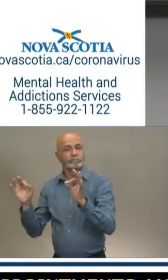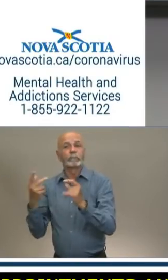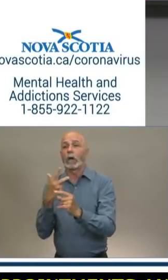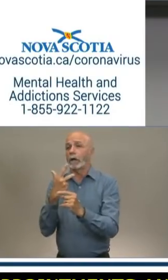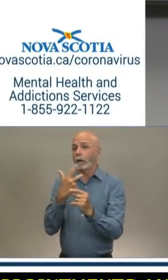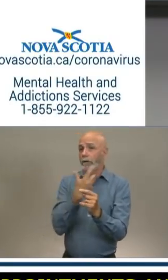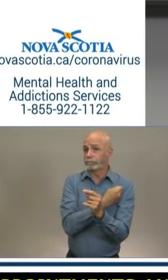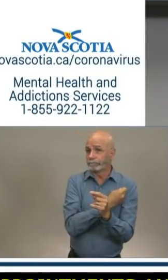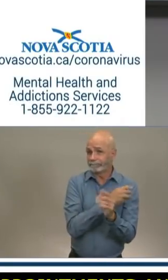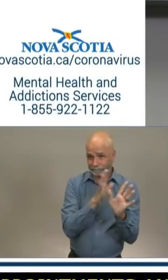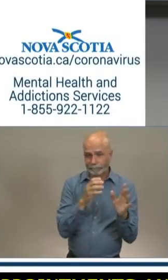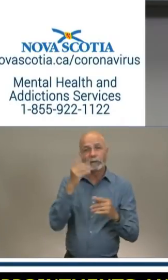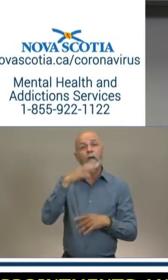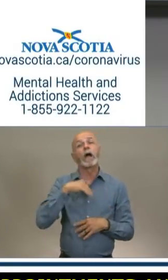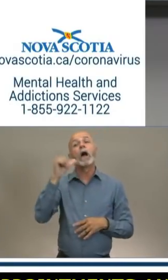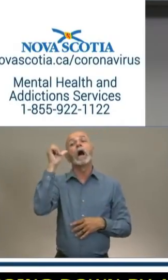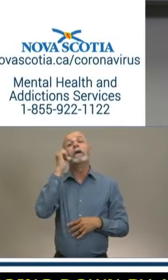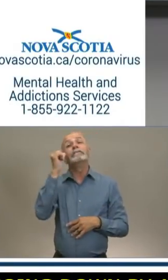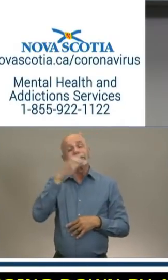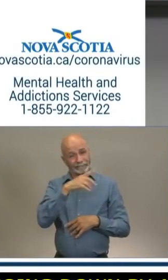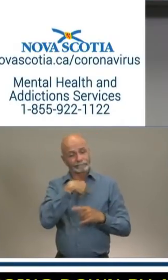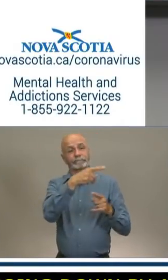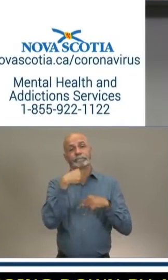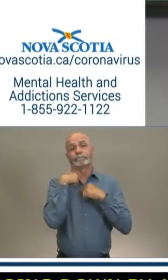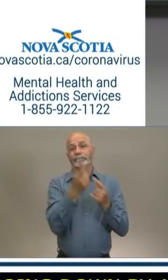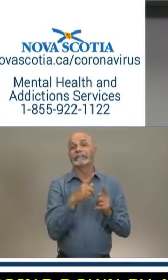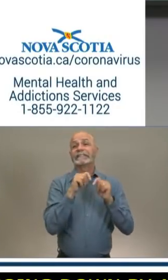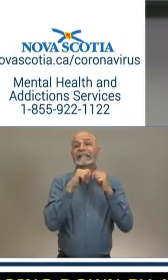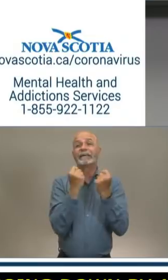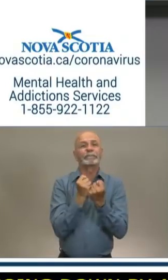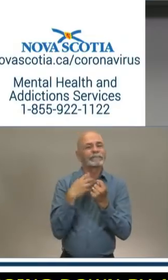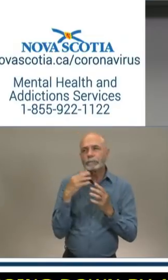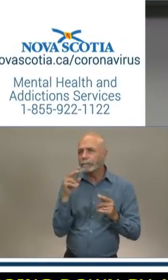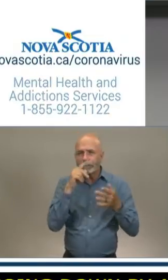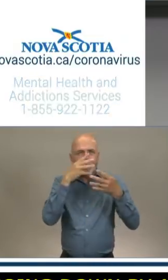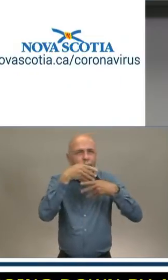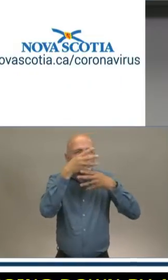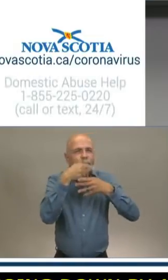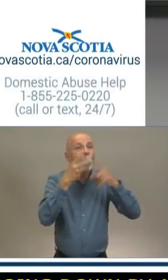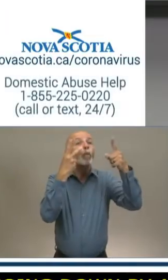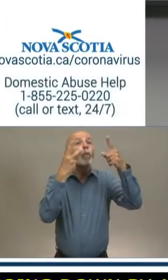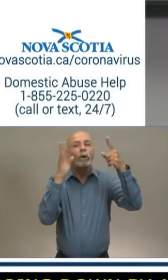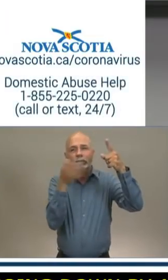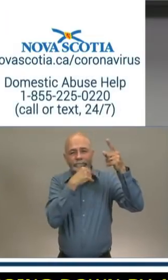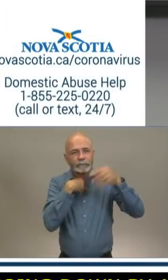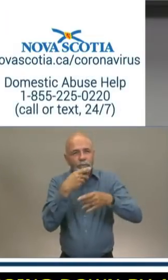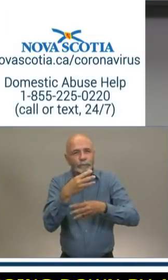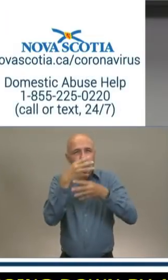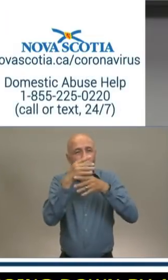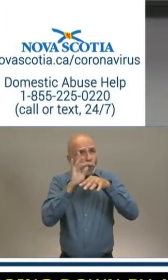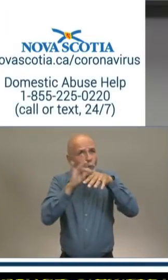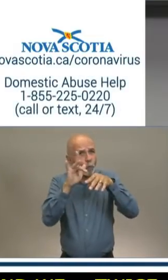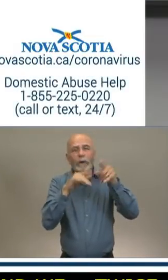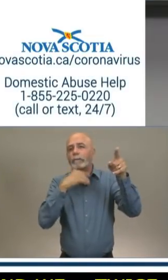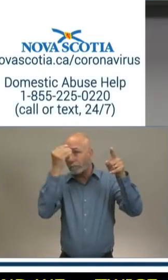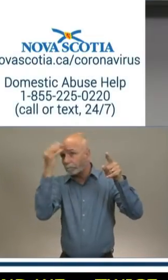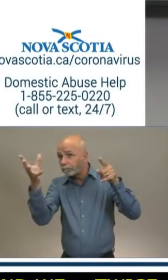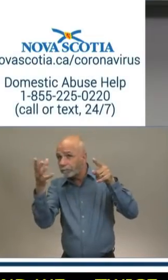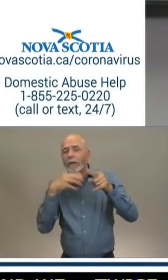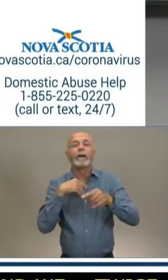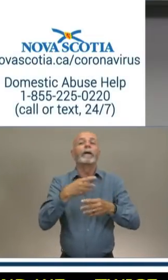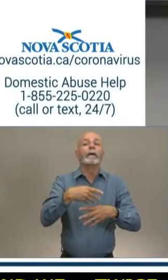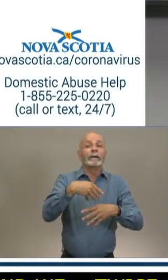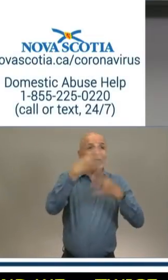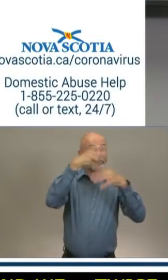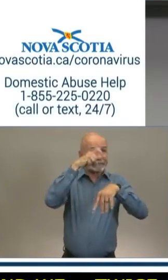looks at the matching appointments and the availability, and then when we're ready to open up to the next group. So